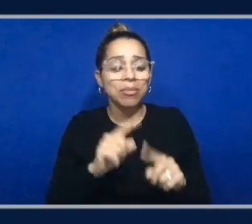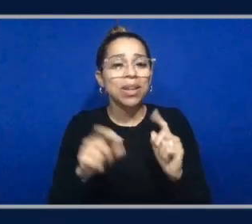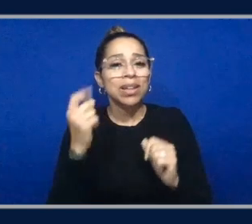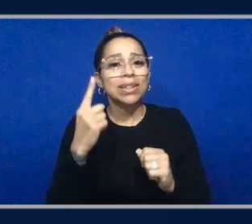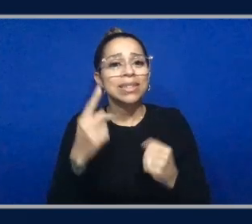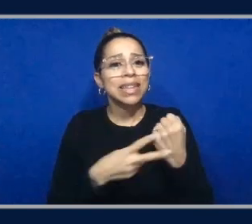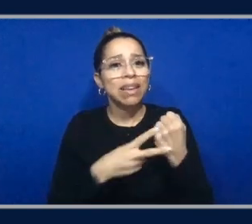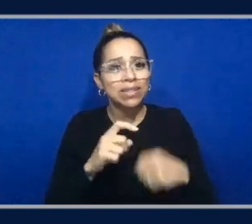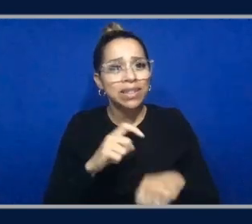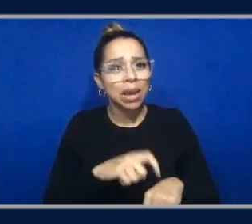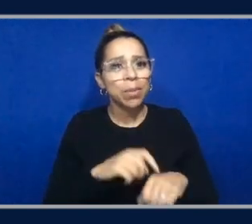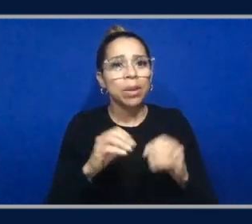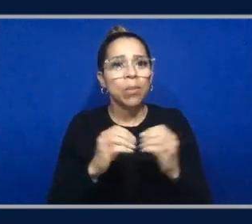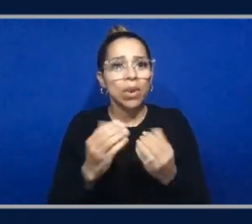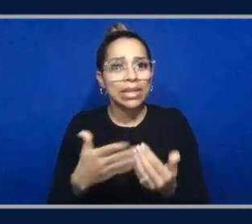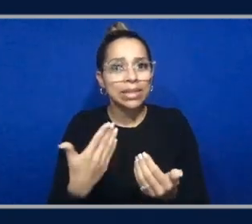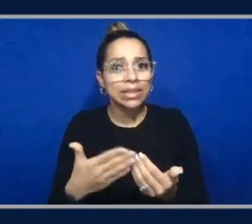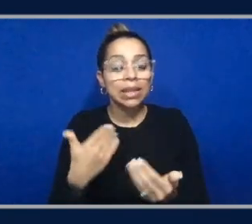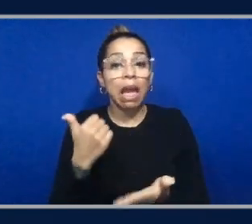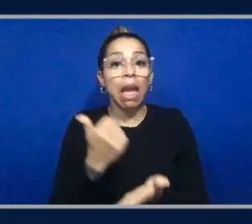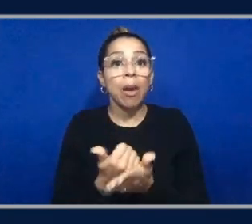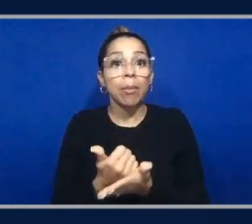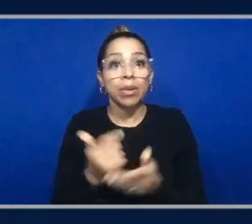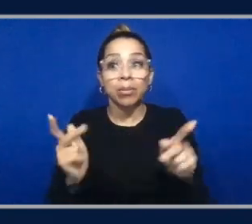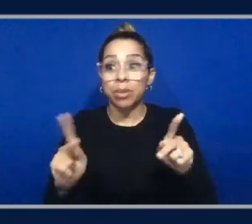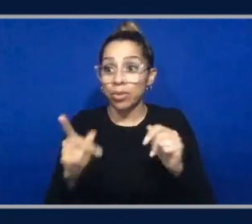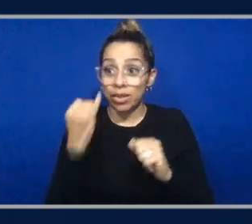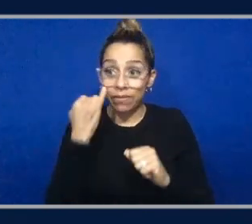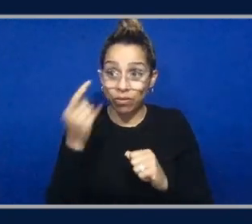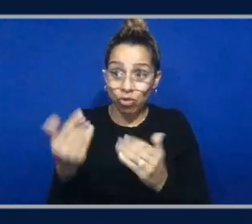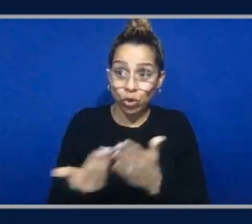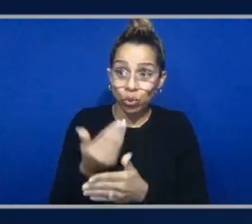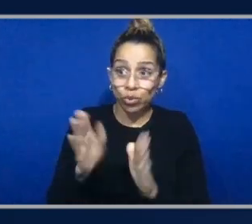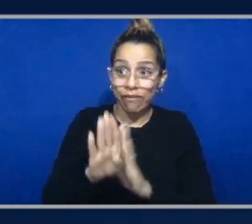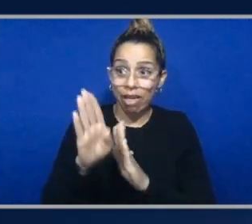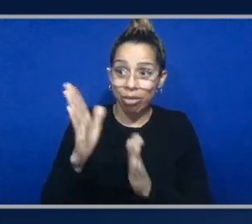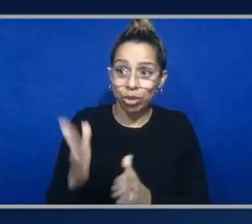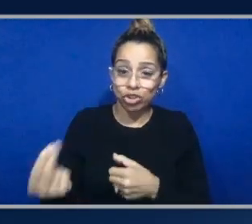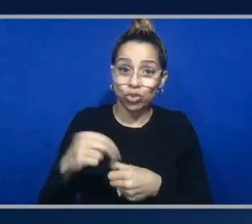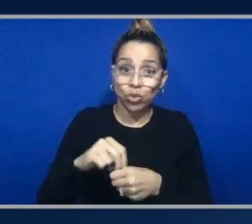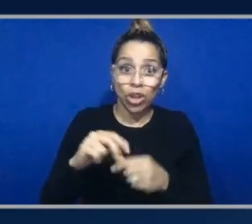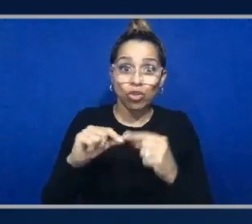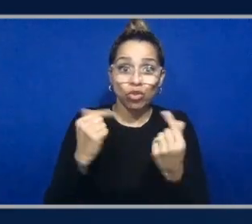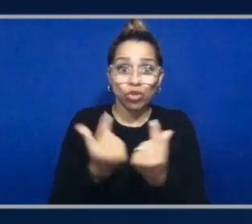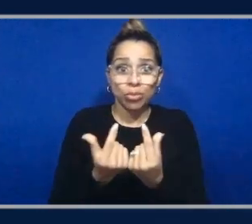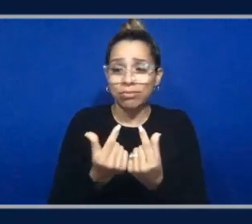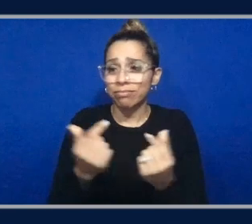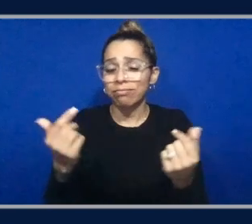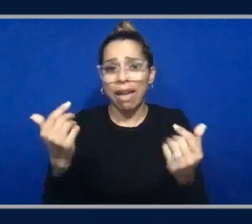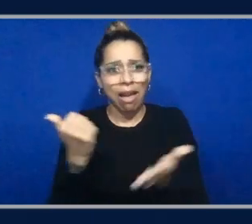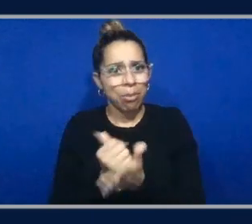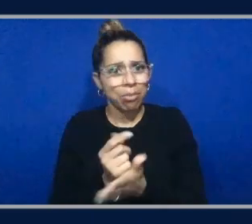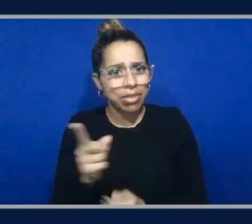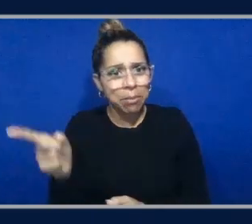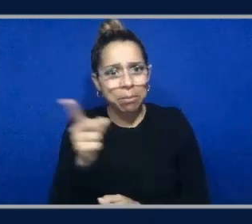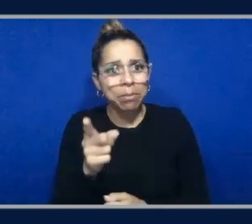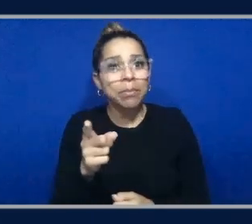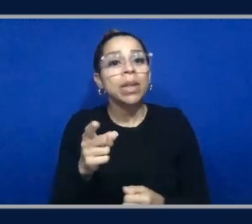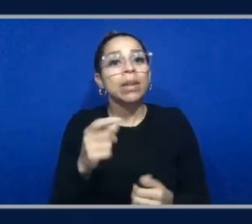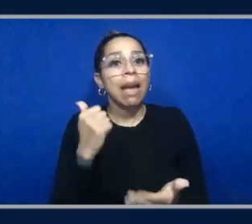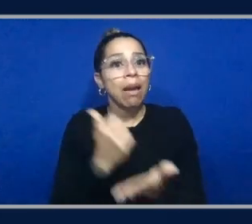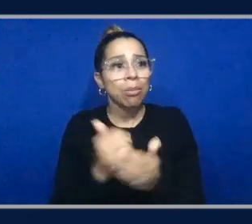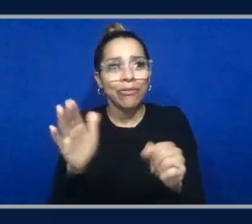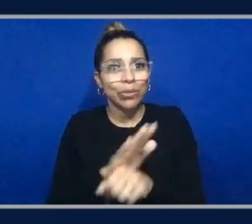also helping maybe new developers that are joining the group. It's helping the team in general. It's helping the product be more thorough, and helping those that are using